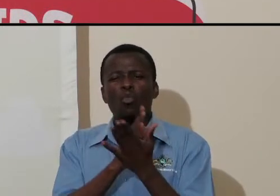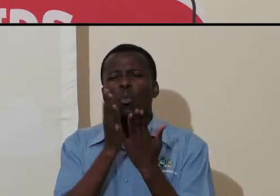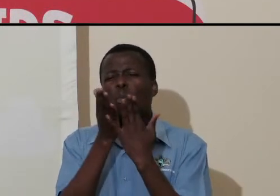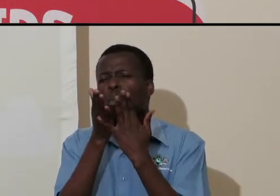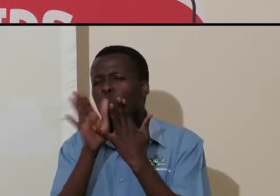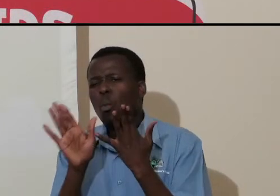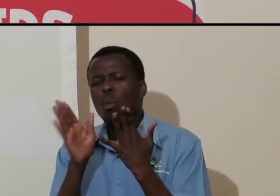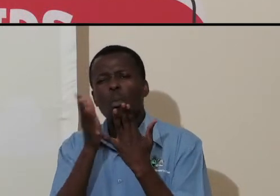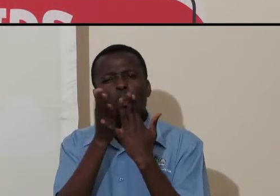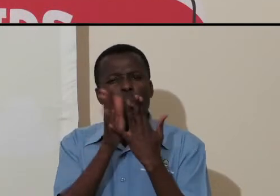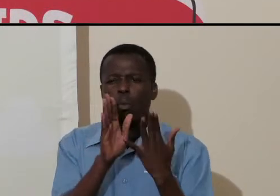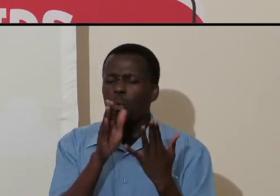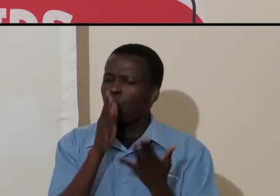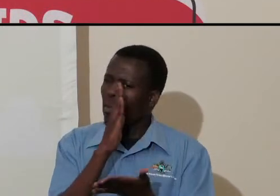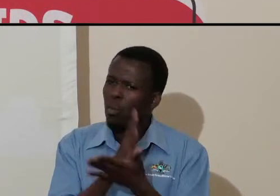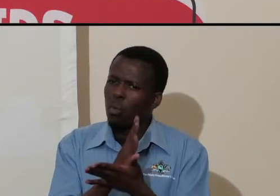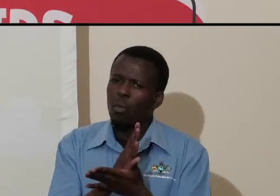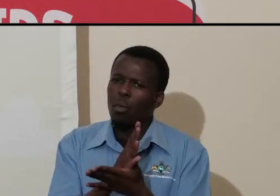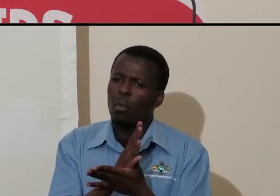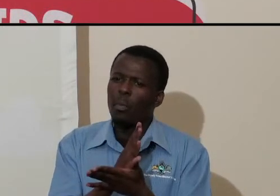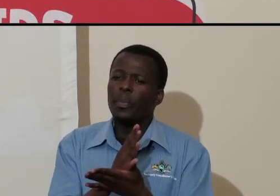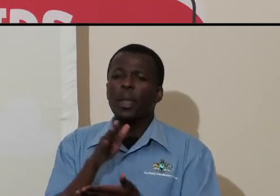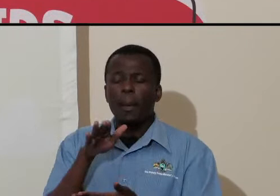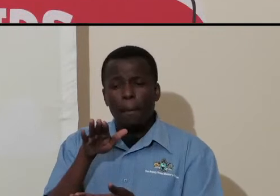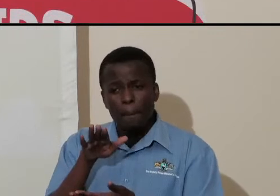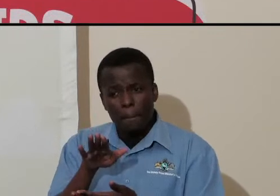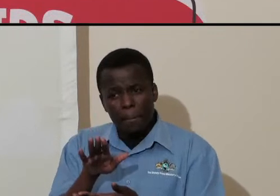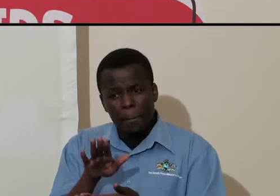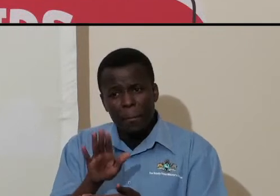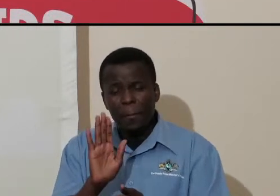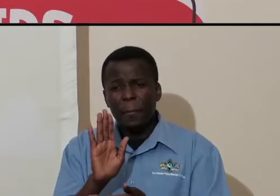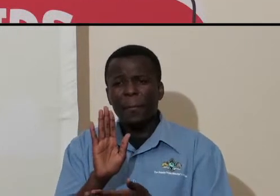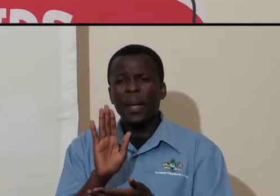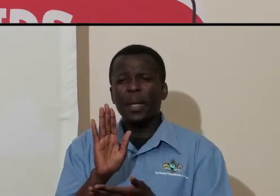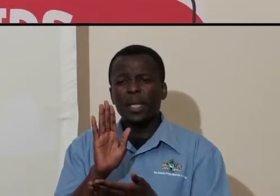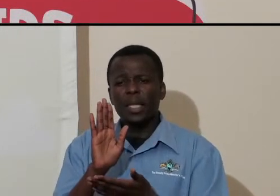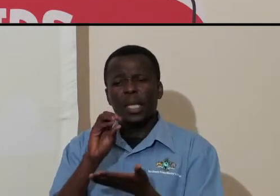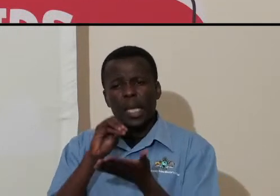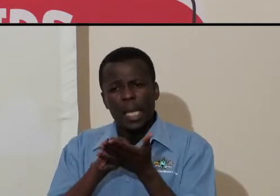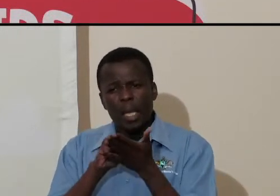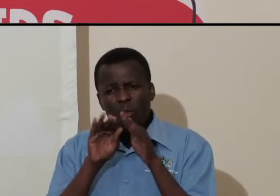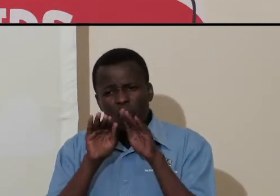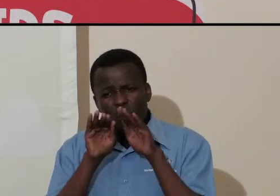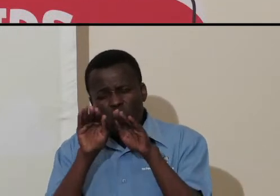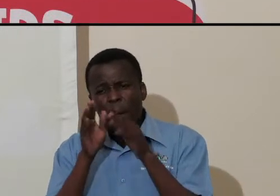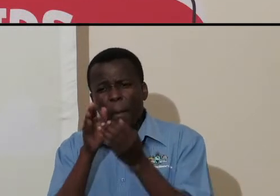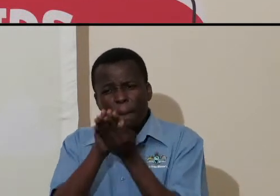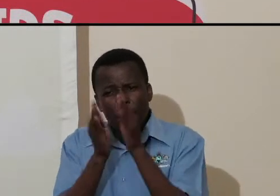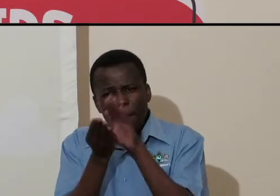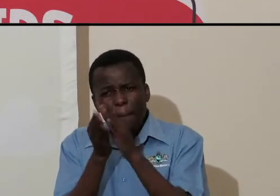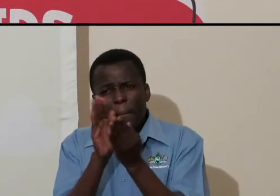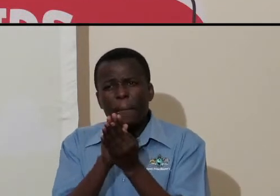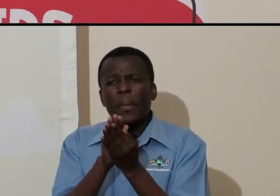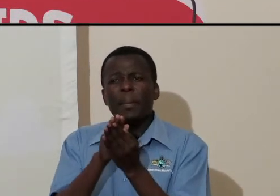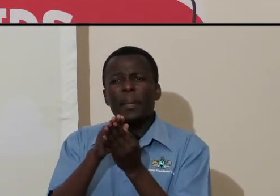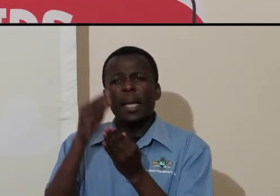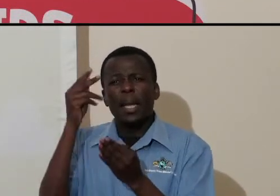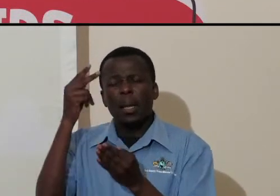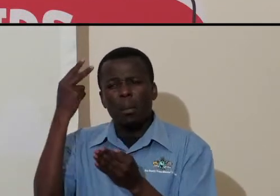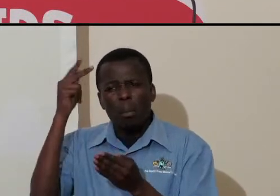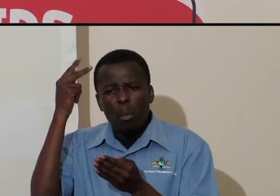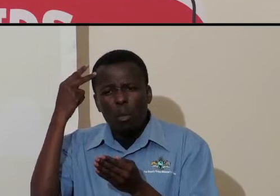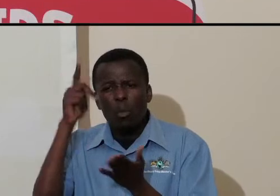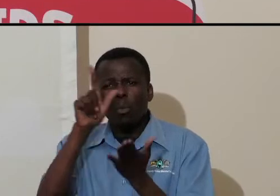discrimination, by removing punitive and discriminatory laws and policies and